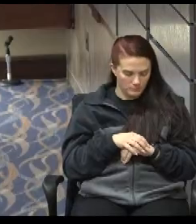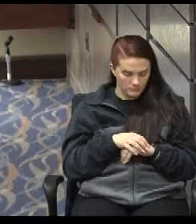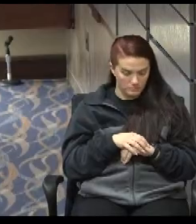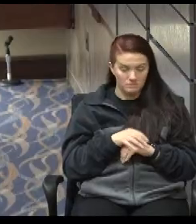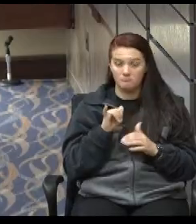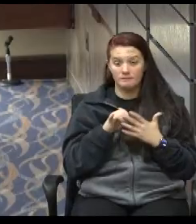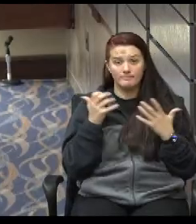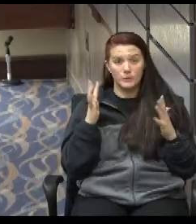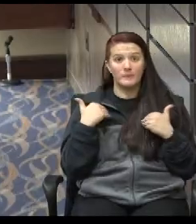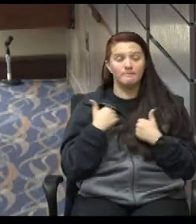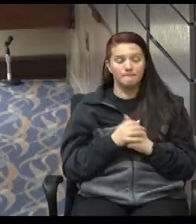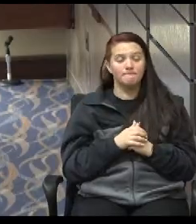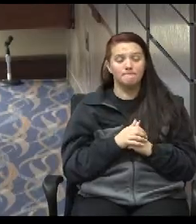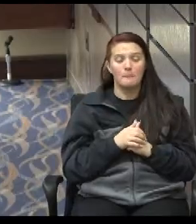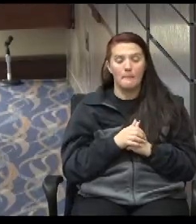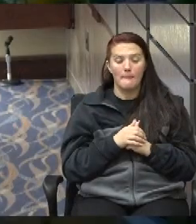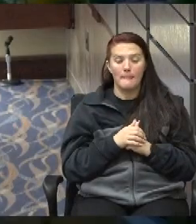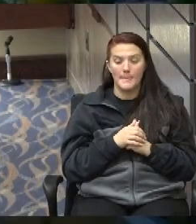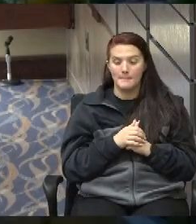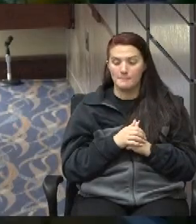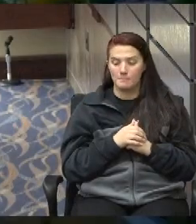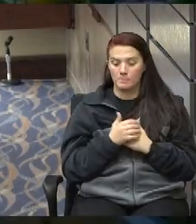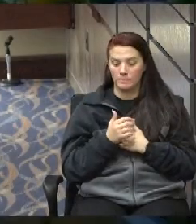That's all we have.